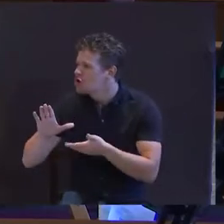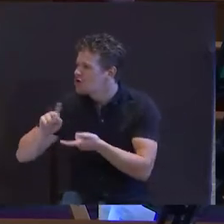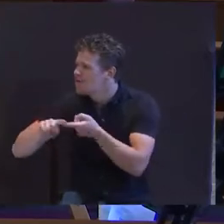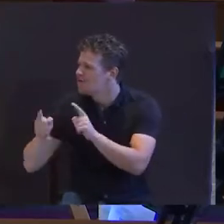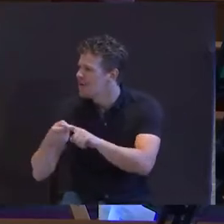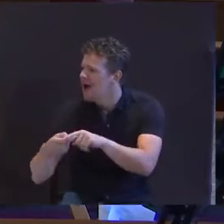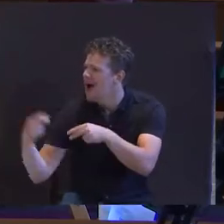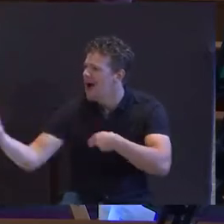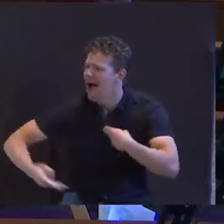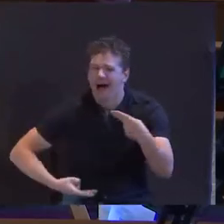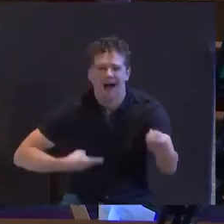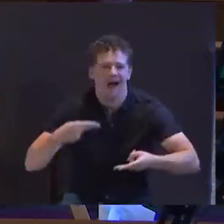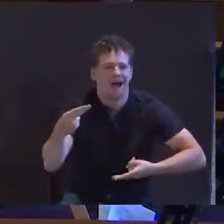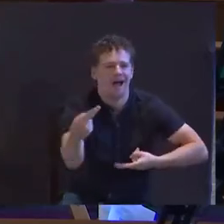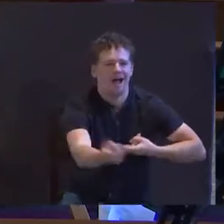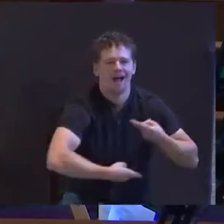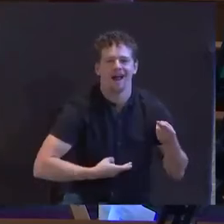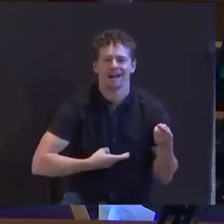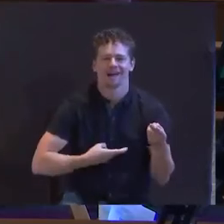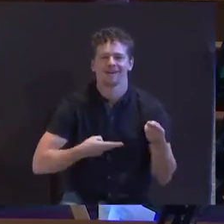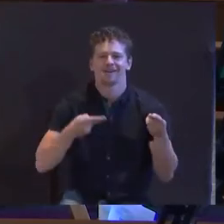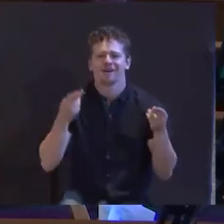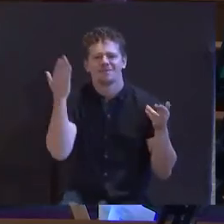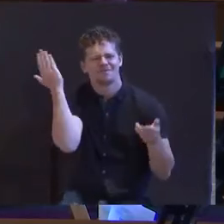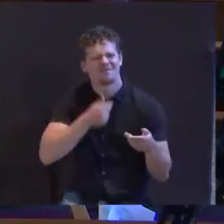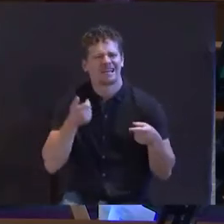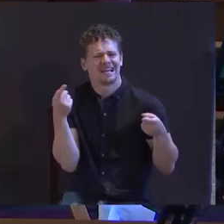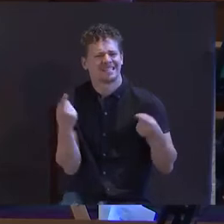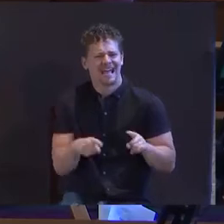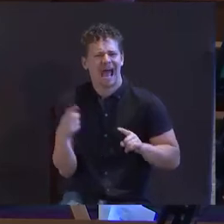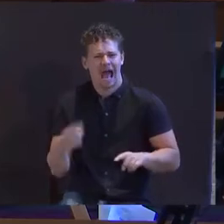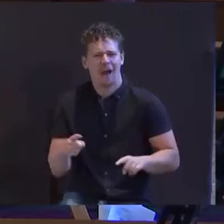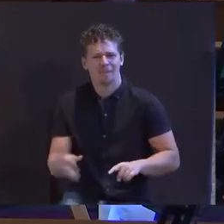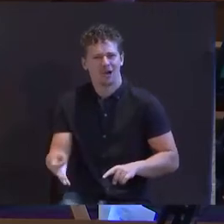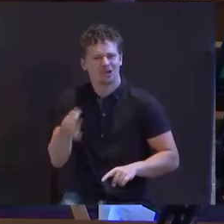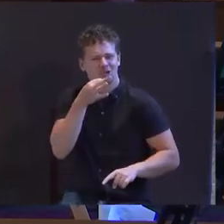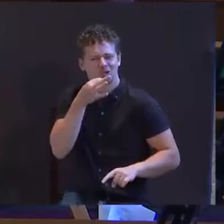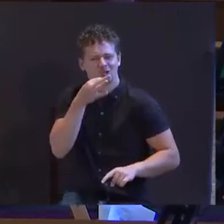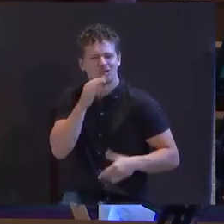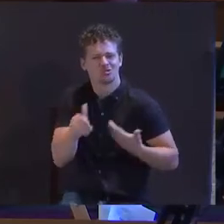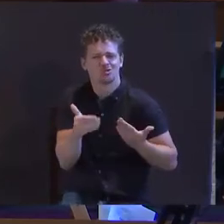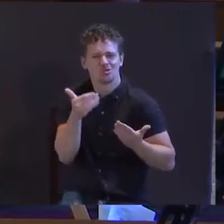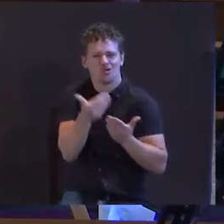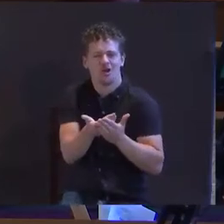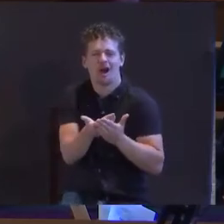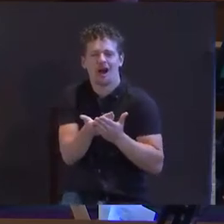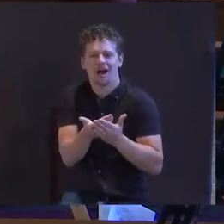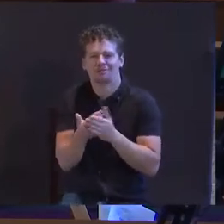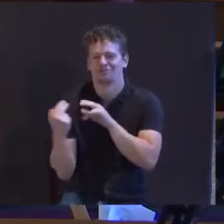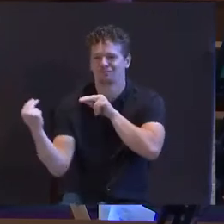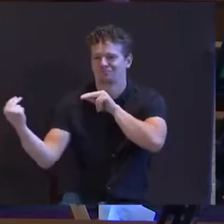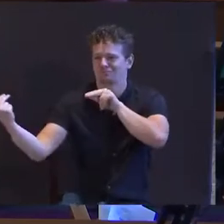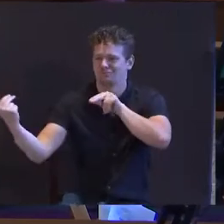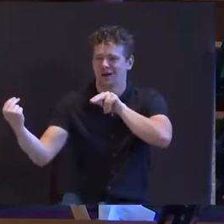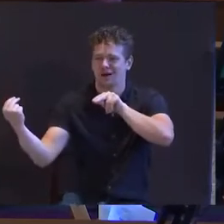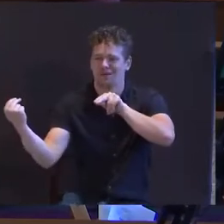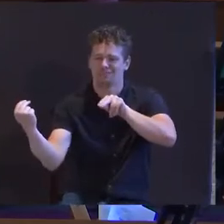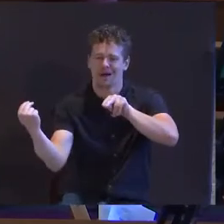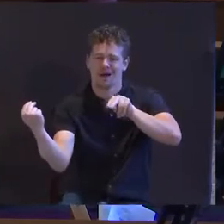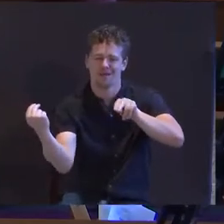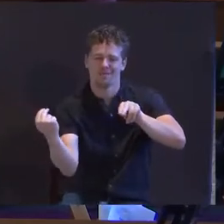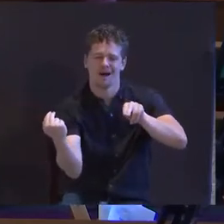too. Because it's getting nearer, it soon will be with you. Oh, come